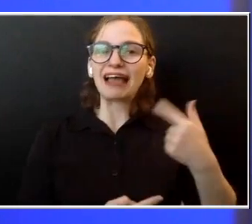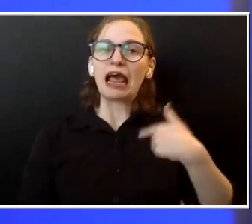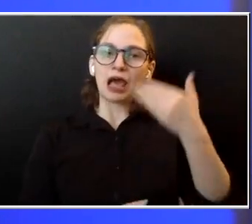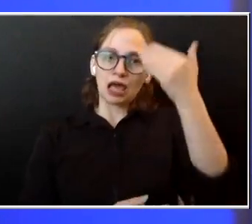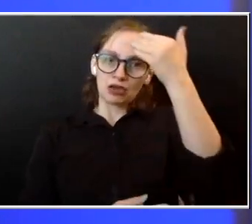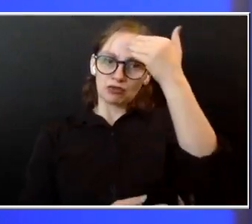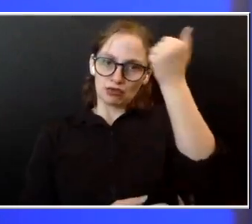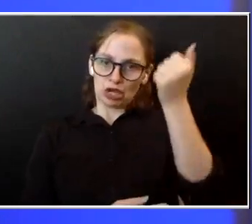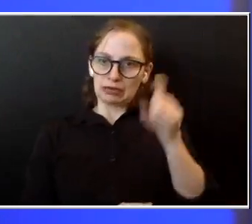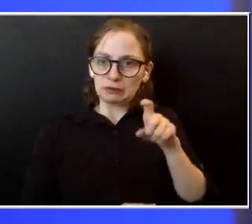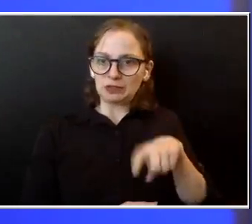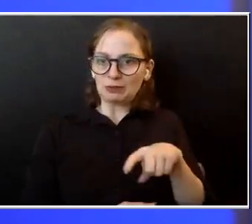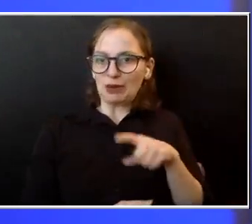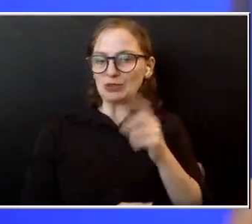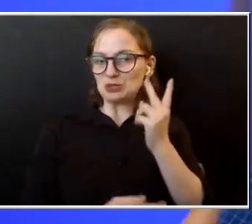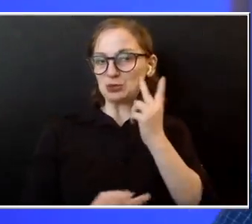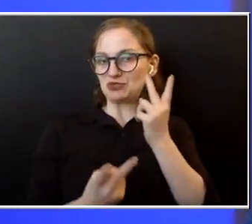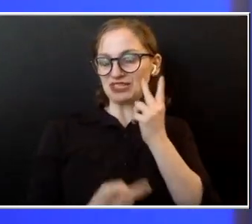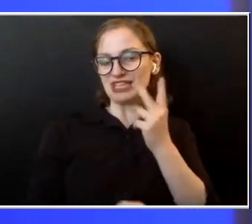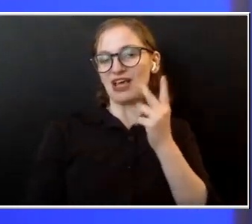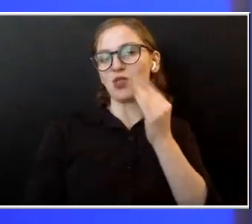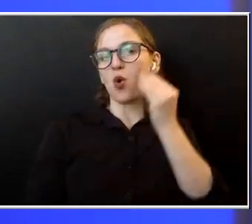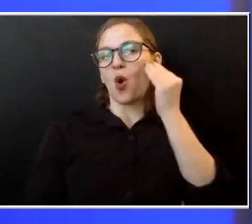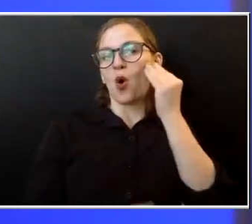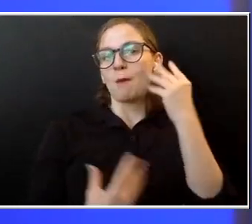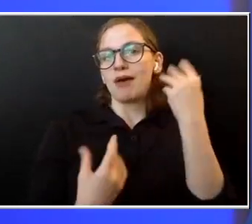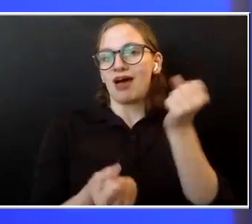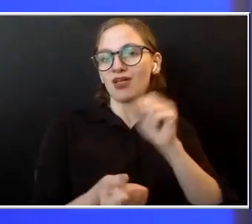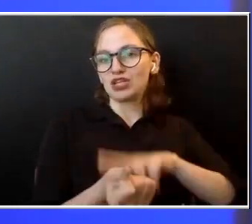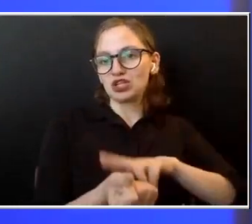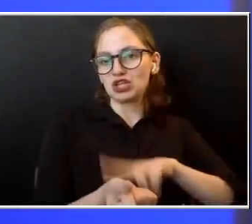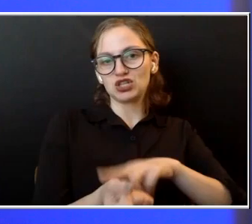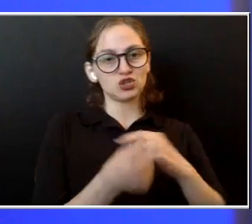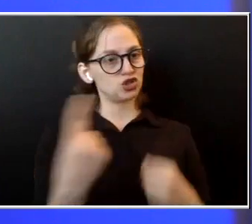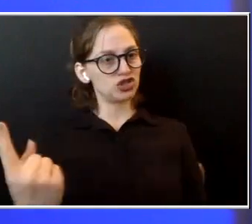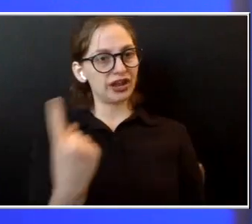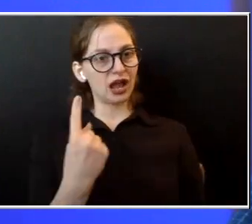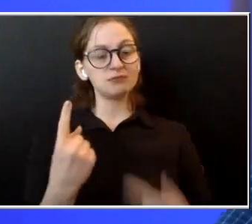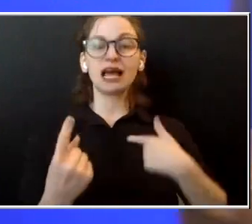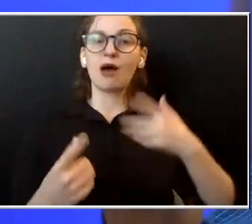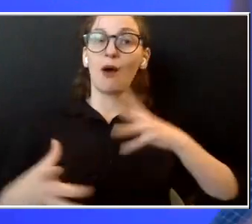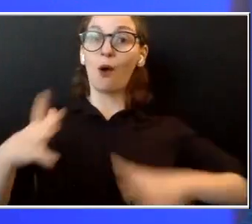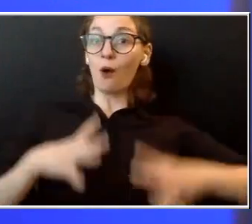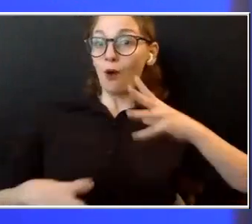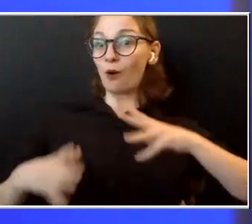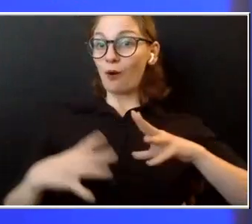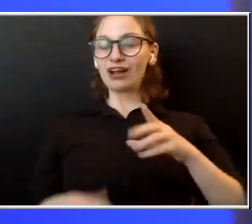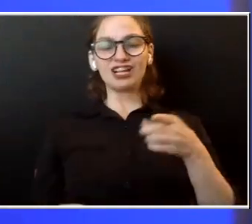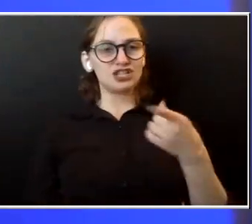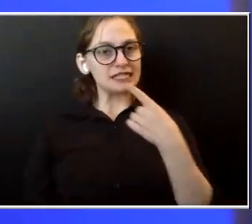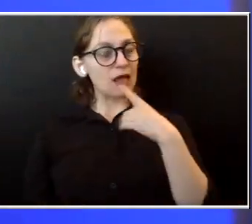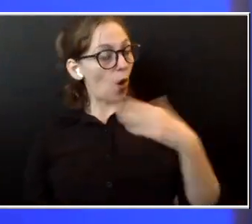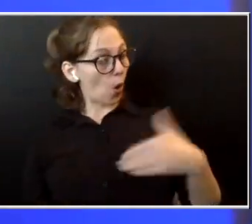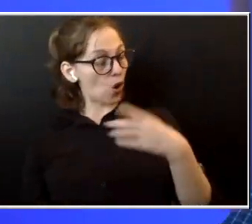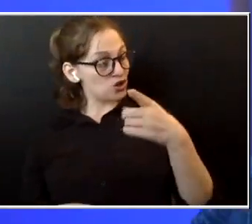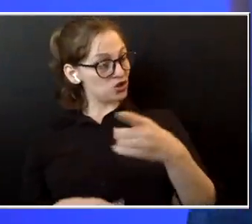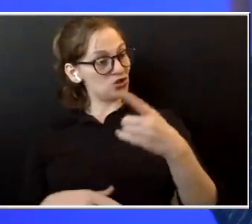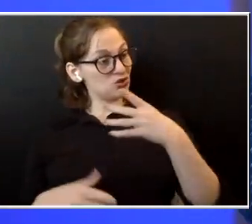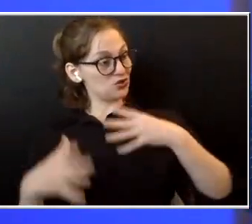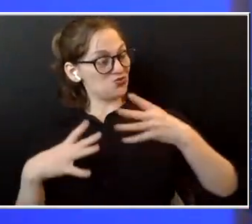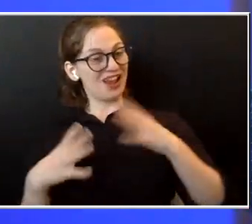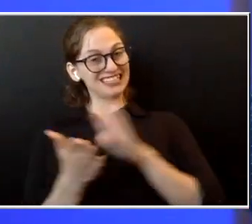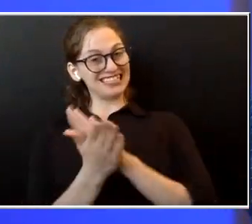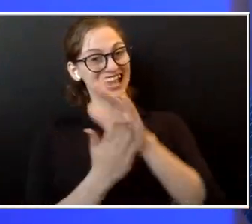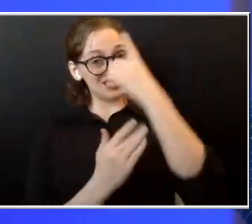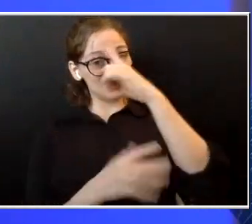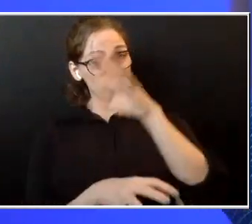health nurse. Oh, okay. So she comes and I'm dressed up and she goes, "Why don't you dress up real nice?" It was an afternoon appointment. I'm going, "Yeah,